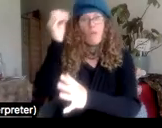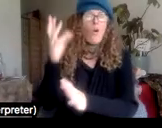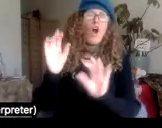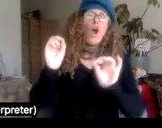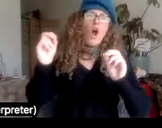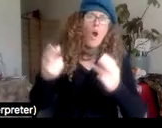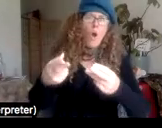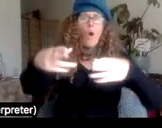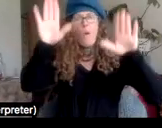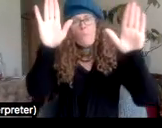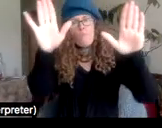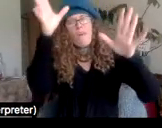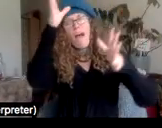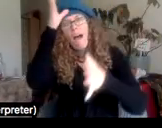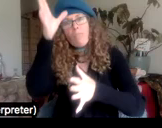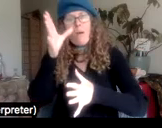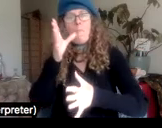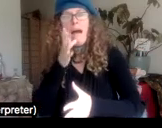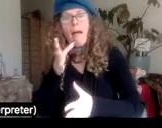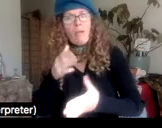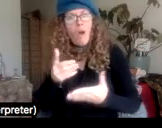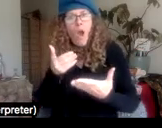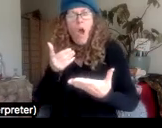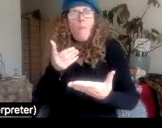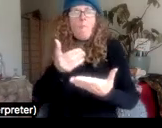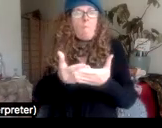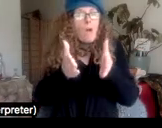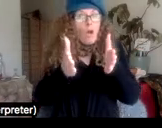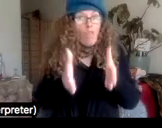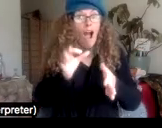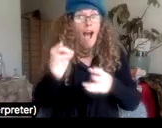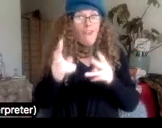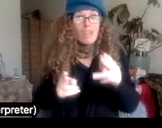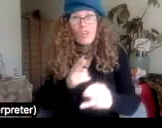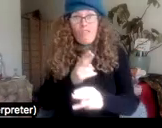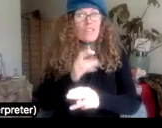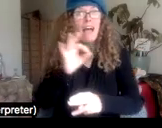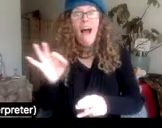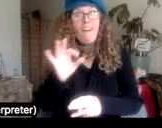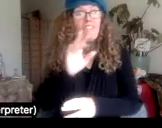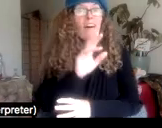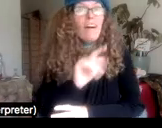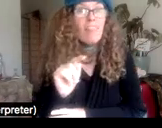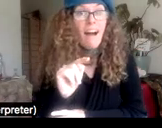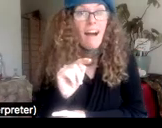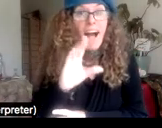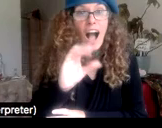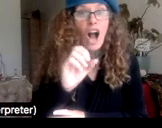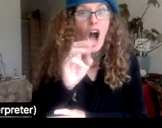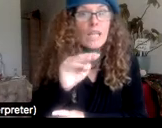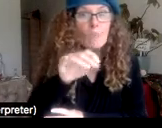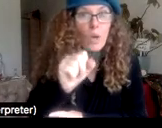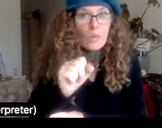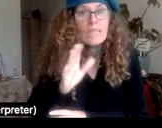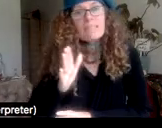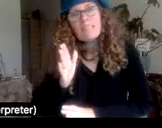great Father, Mother, birther of the universe, of the cosmos. Now, this is